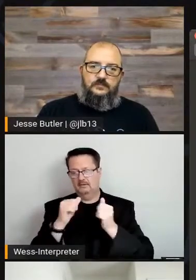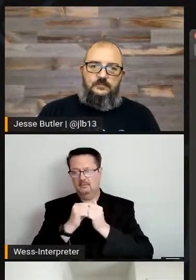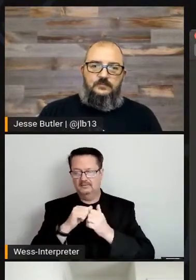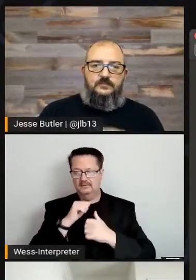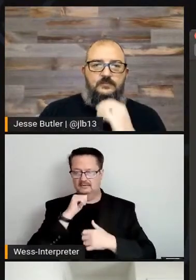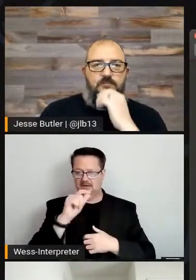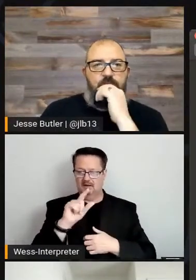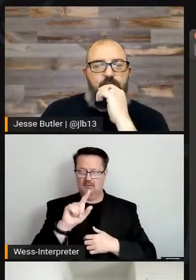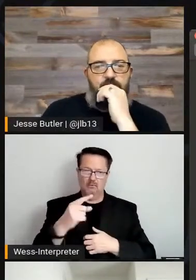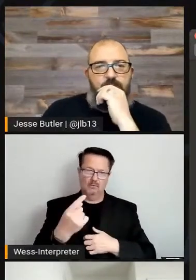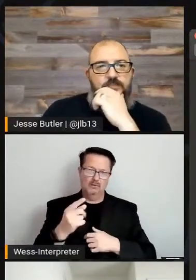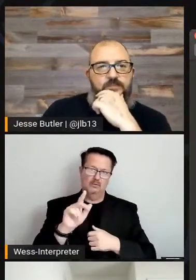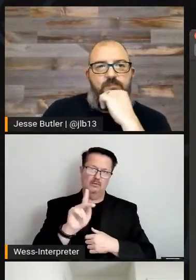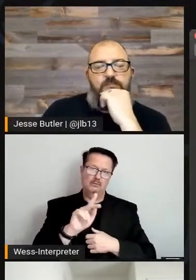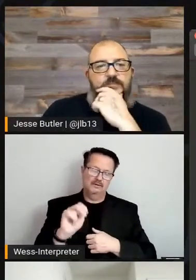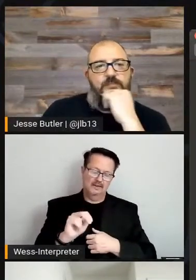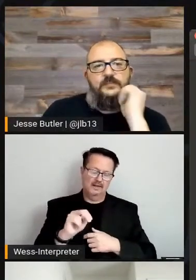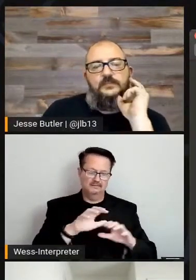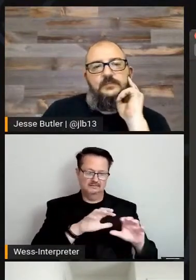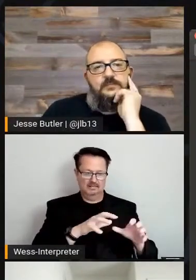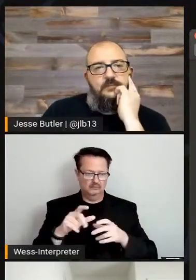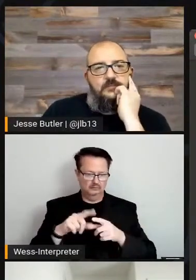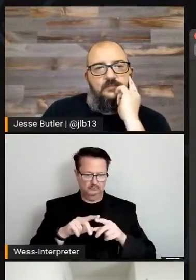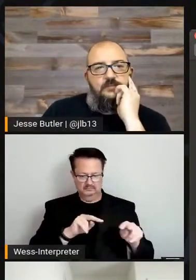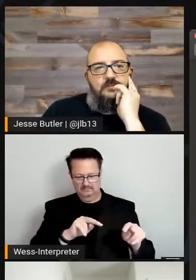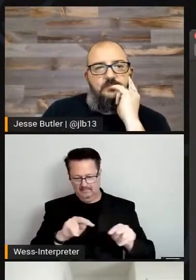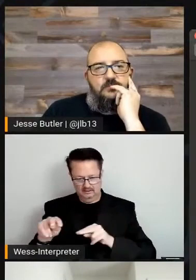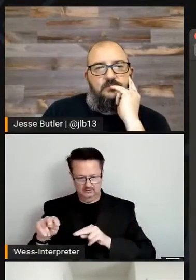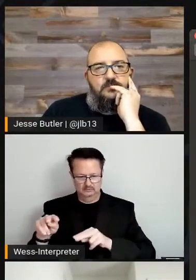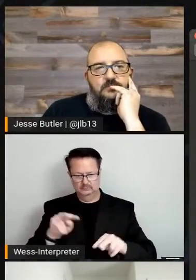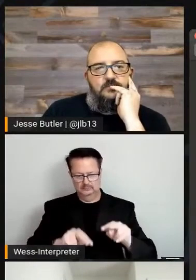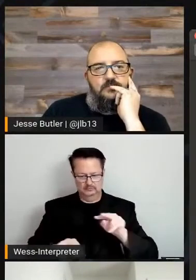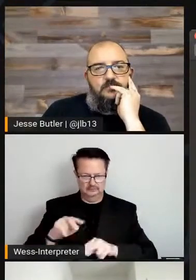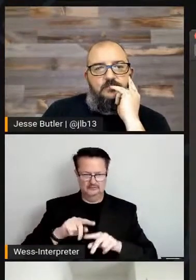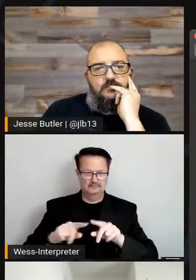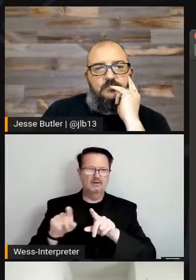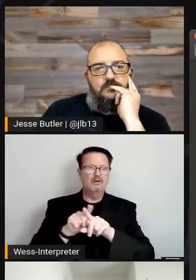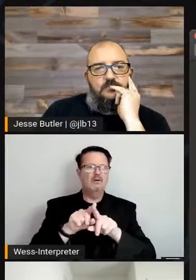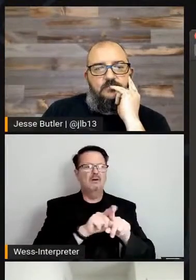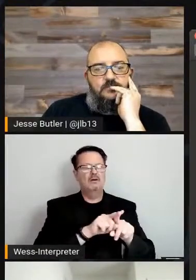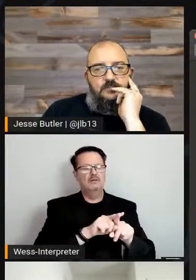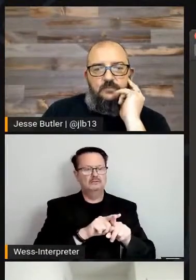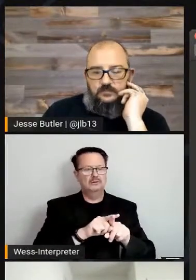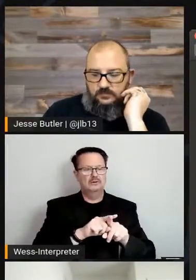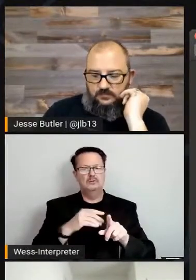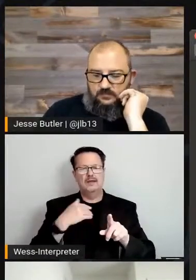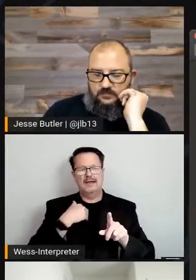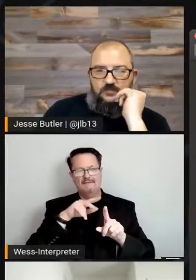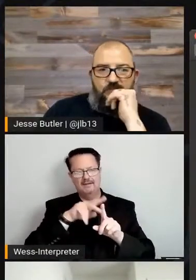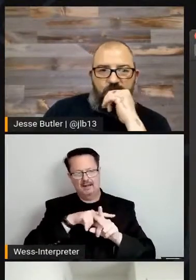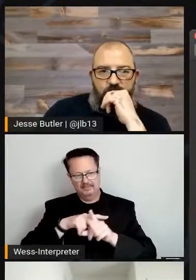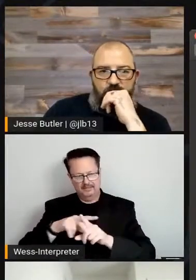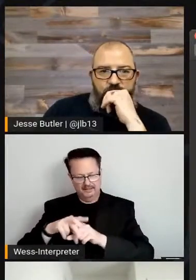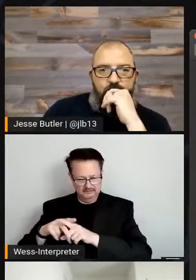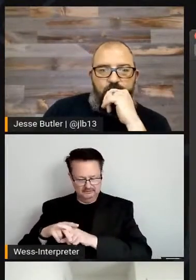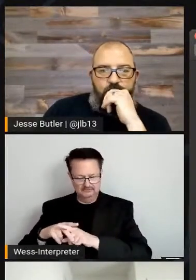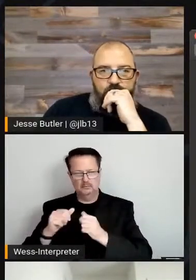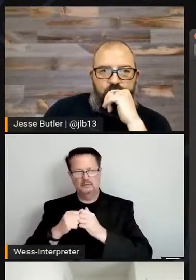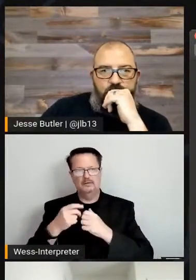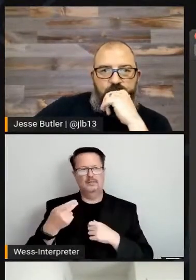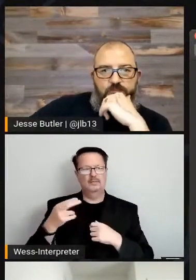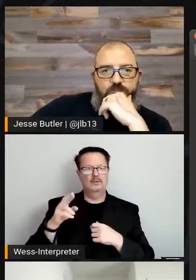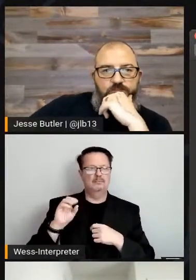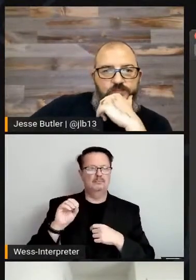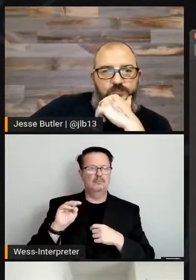with Kubernetes clusters to monitor and observe them, but also with your applications and with Prometheus